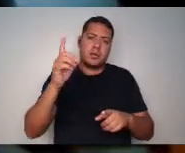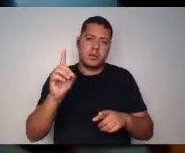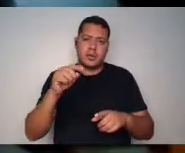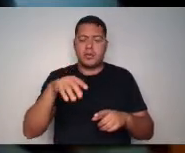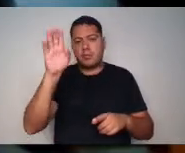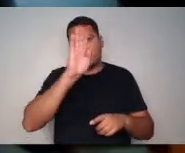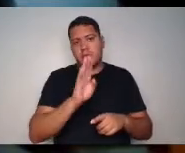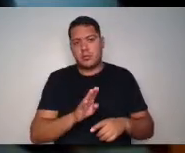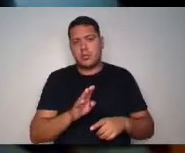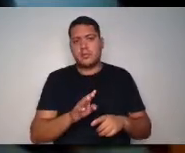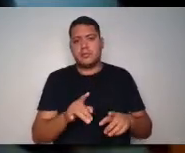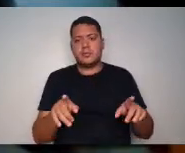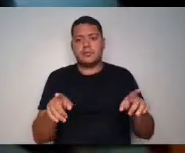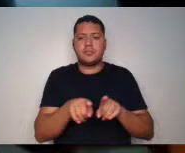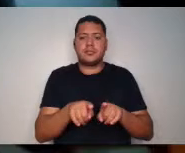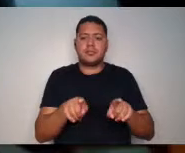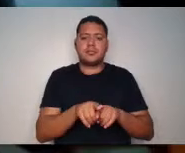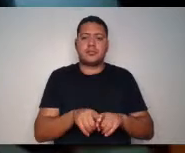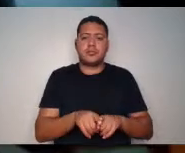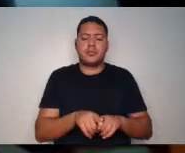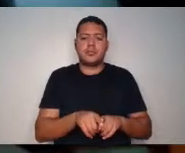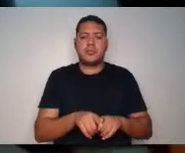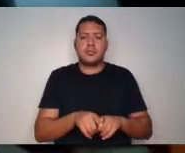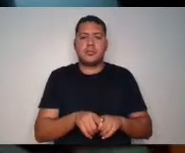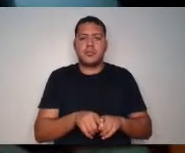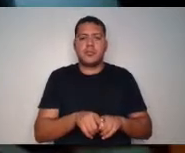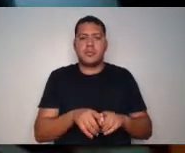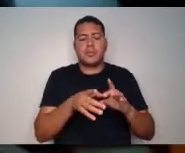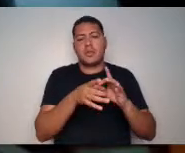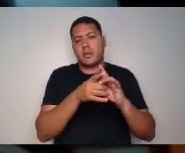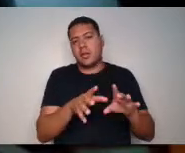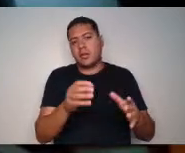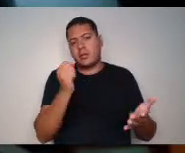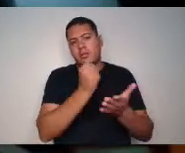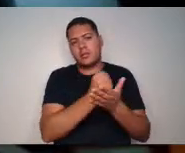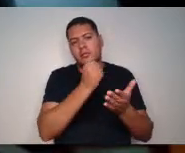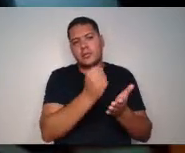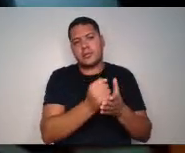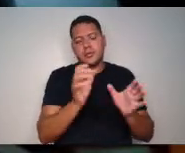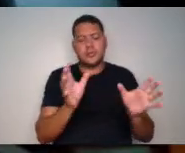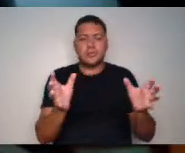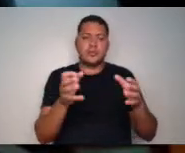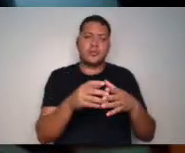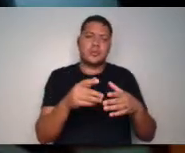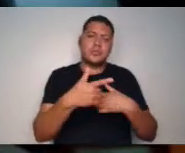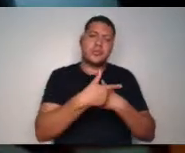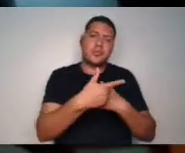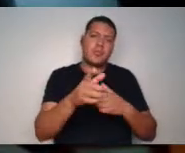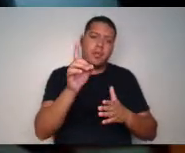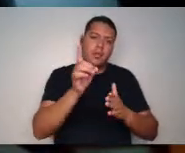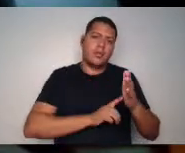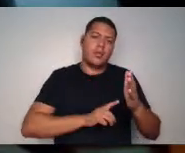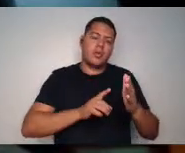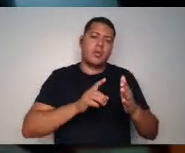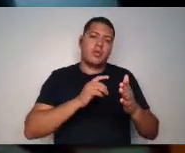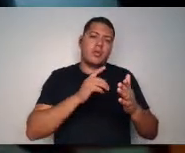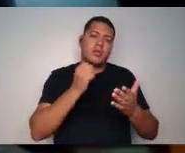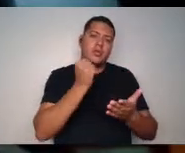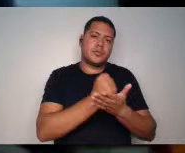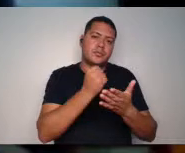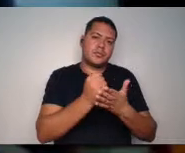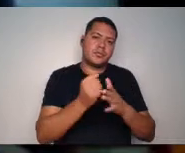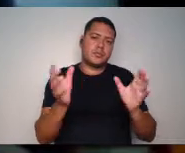Brazil, the General Data Protection Rights, and and the role in